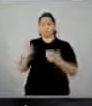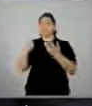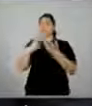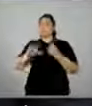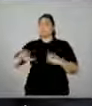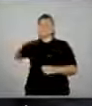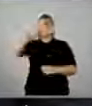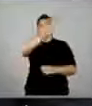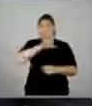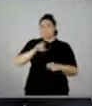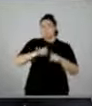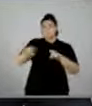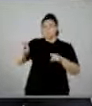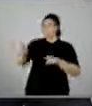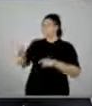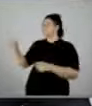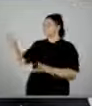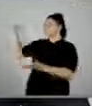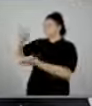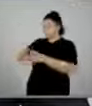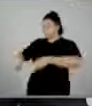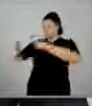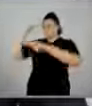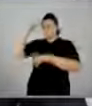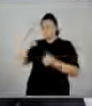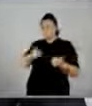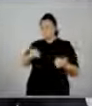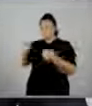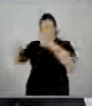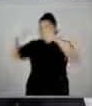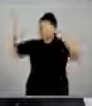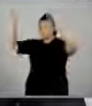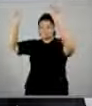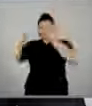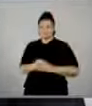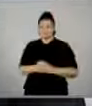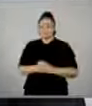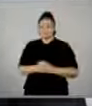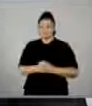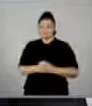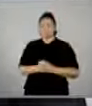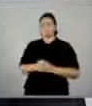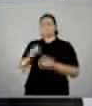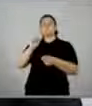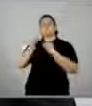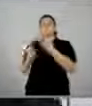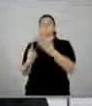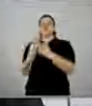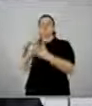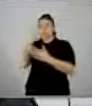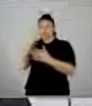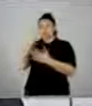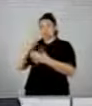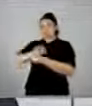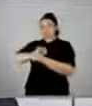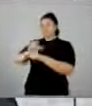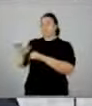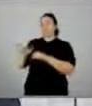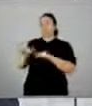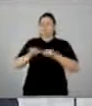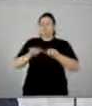great success in managing that inflow and also preventing both breaches, but where breaches occur, their systems have been very